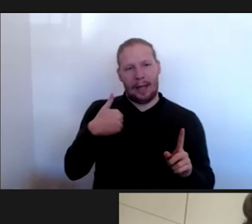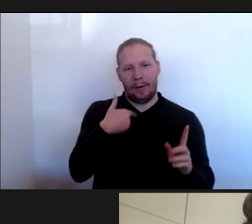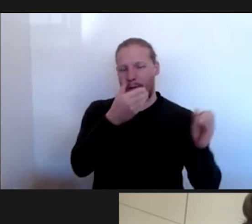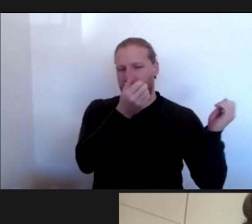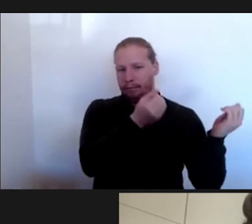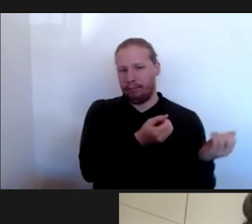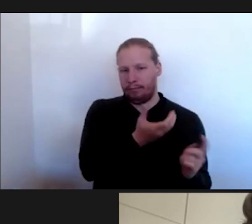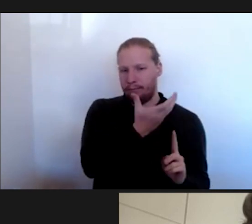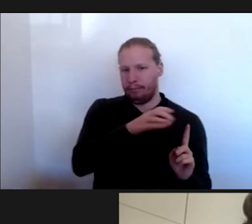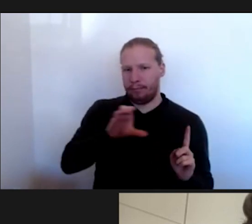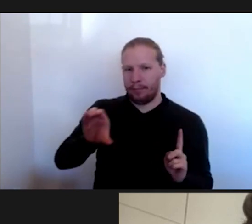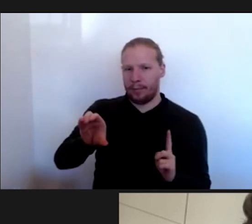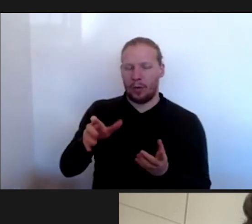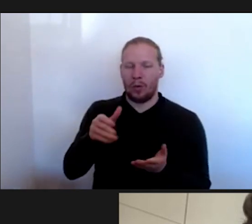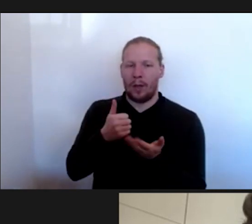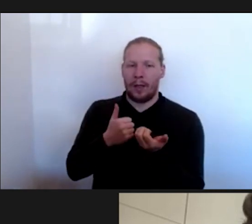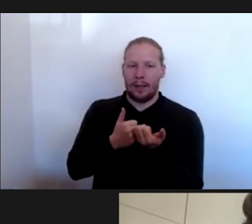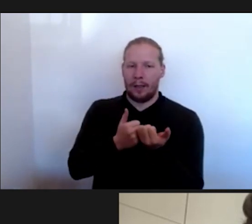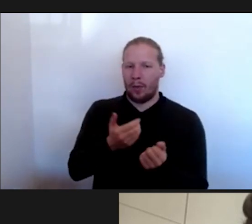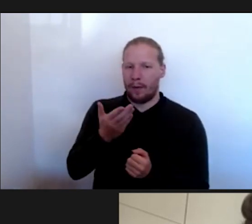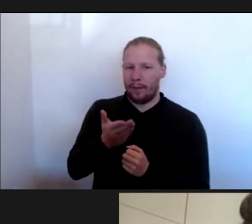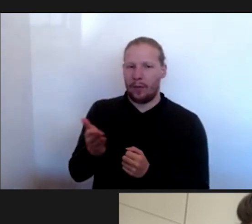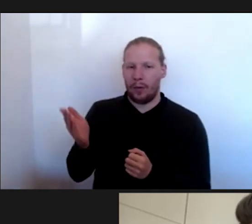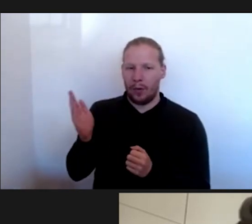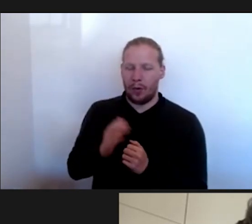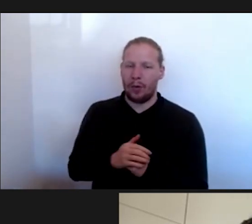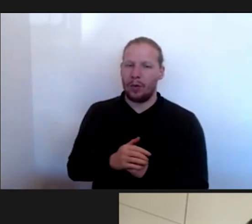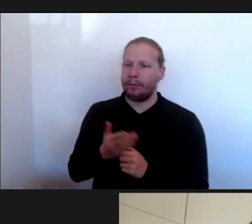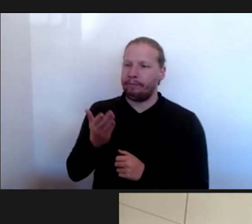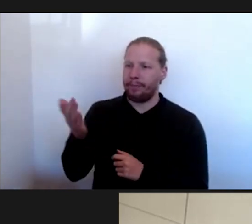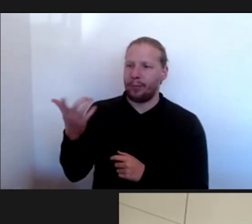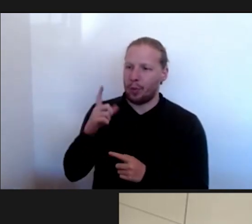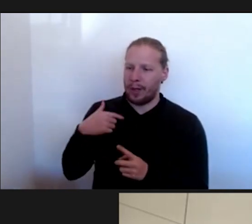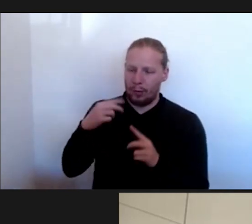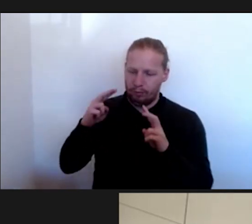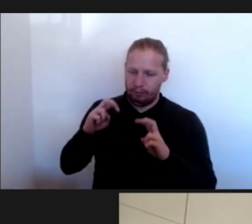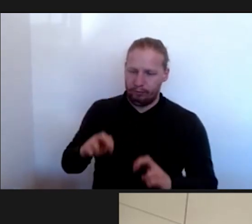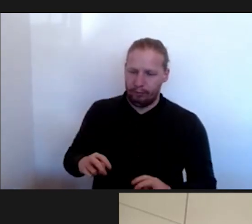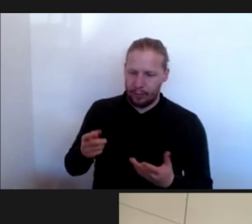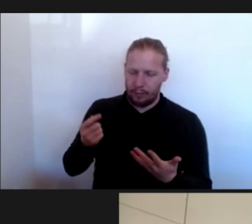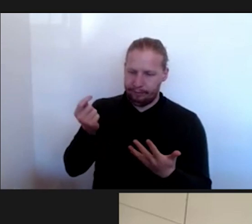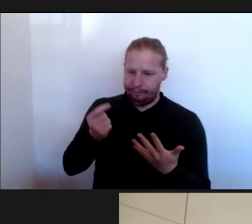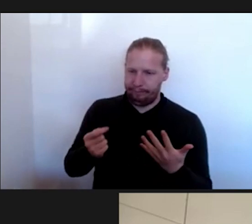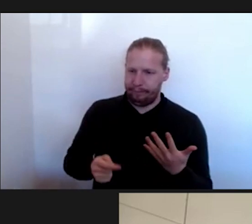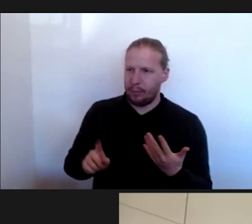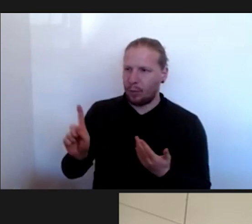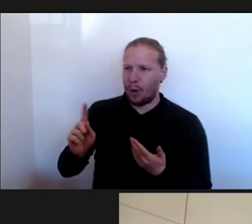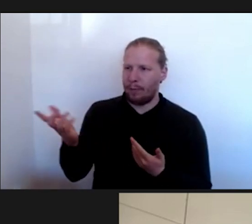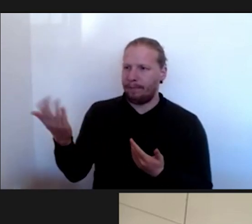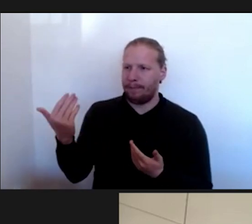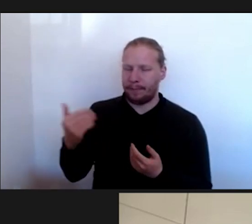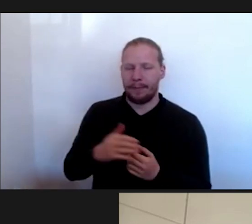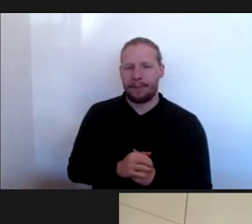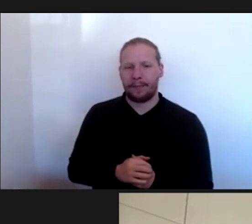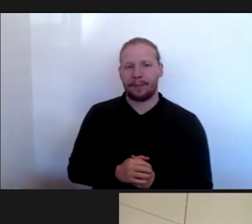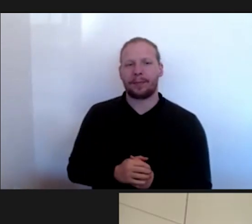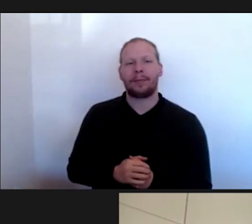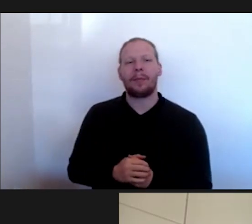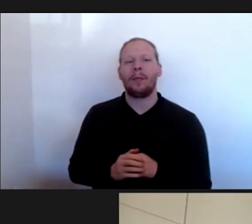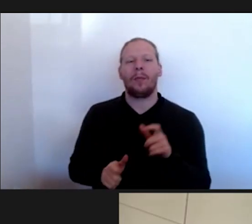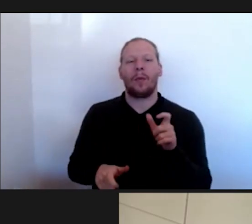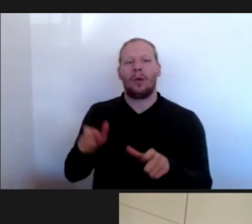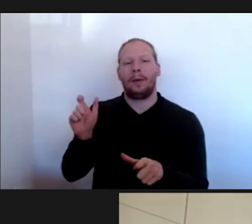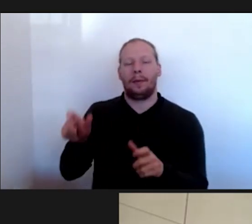questions that you want us to actually look into? What are the things that you want us to look into? So people were approached because there was an understanding that there